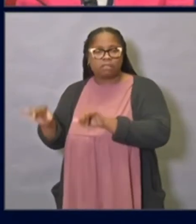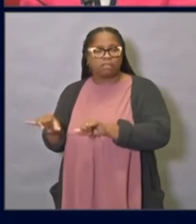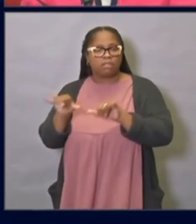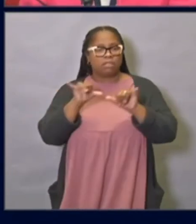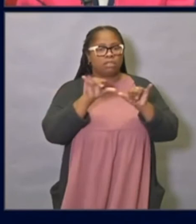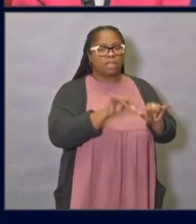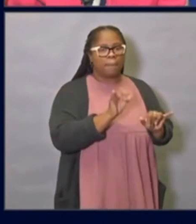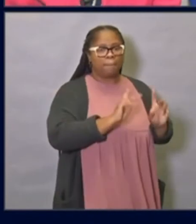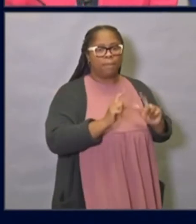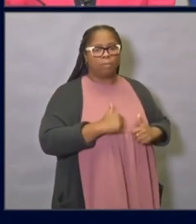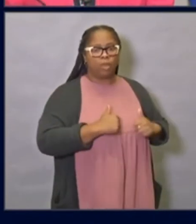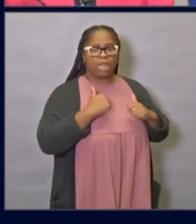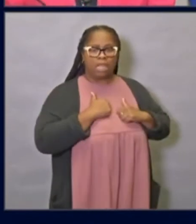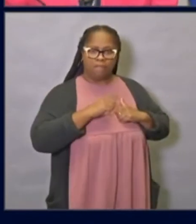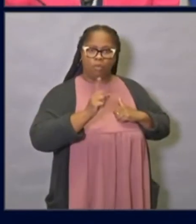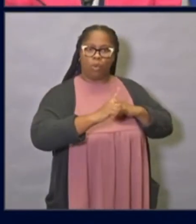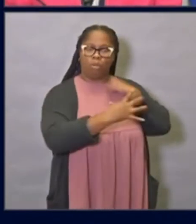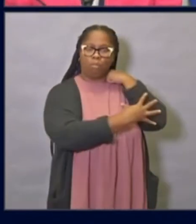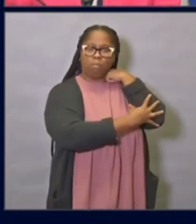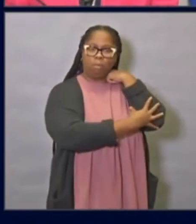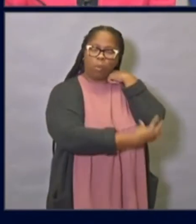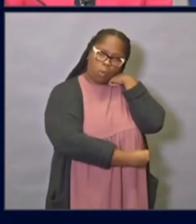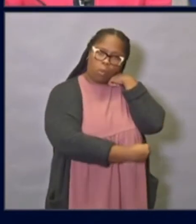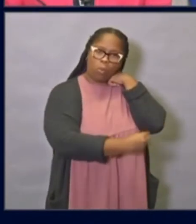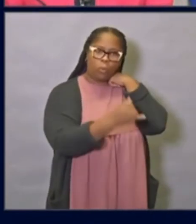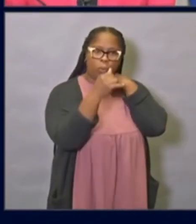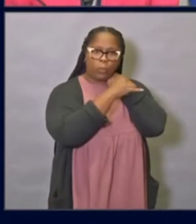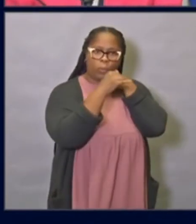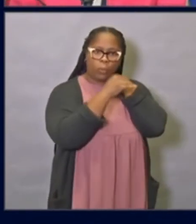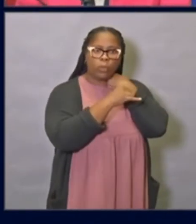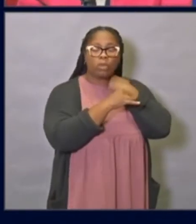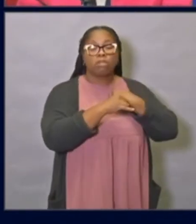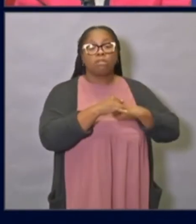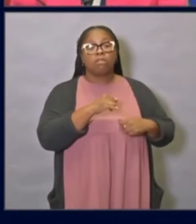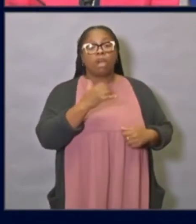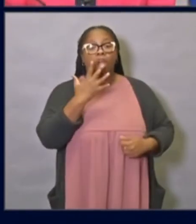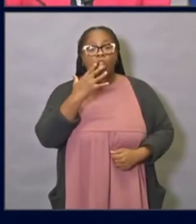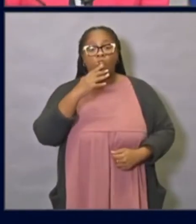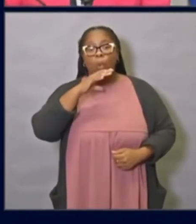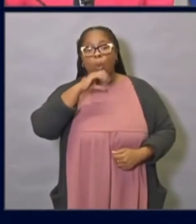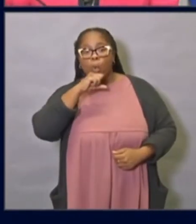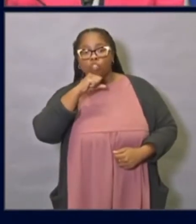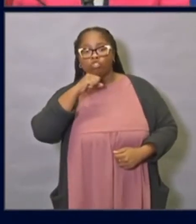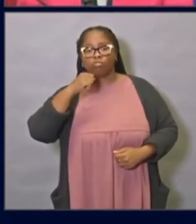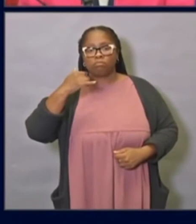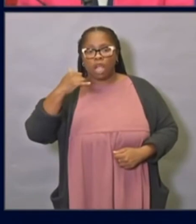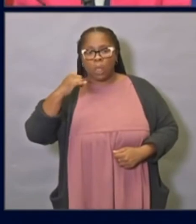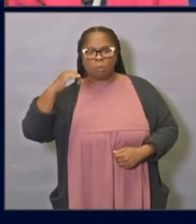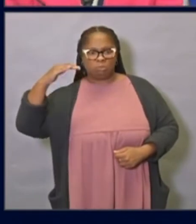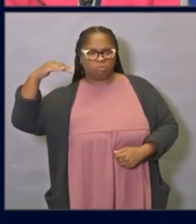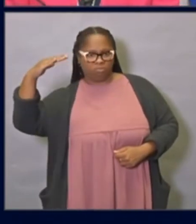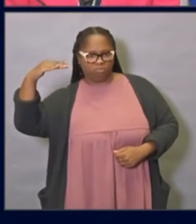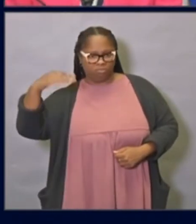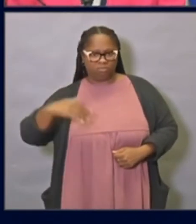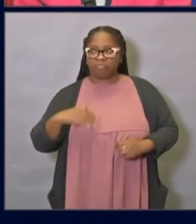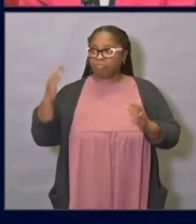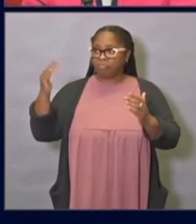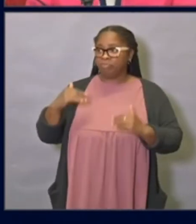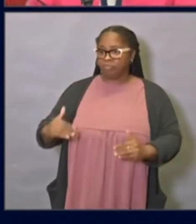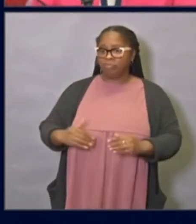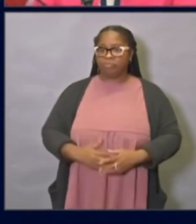in communities with the highest poverty rates, and that's the orange and the yellow lines on the graph. Next